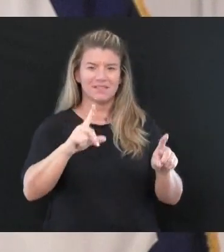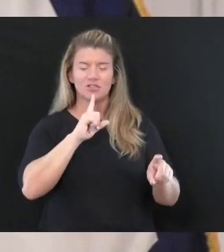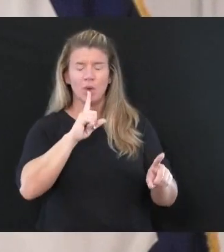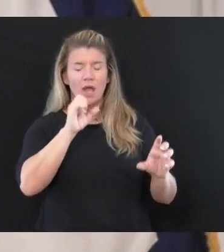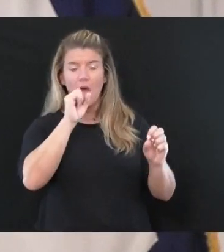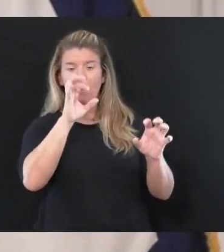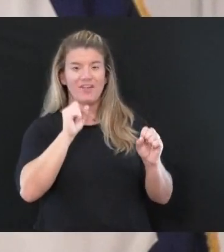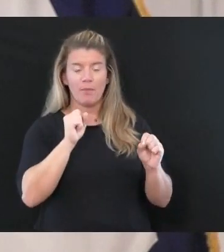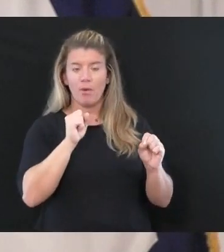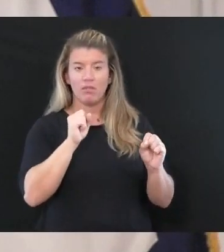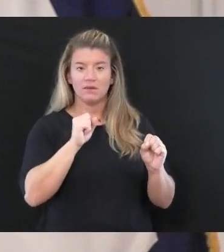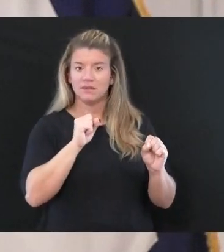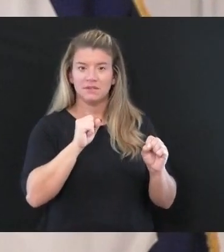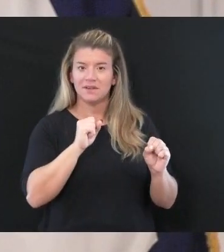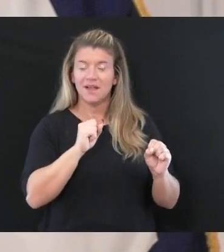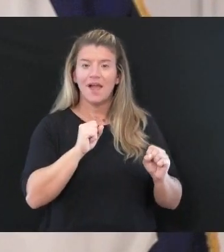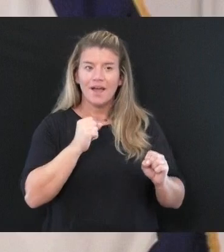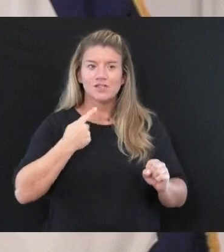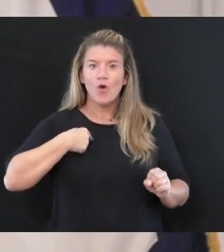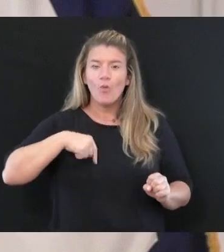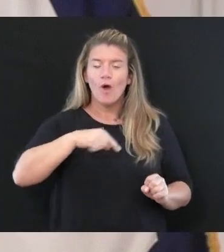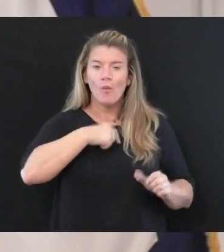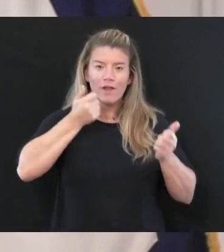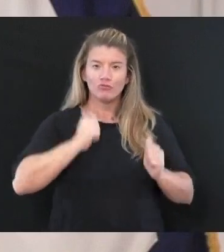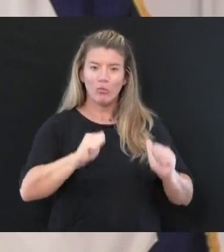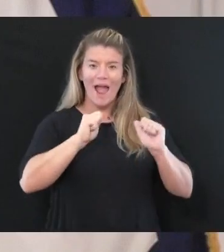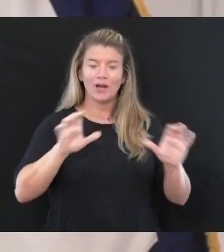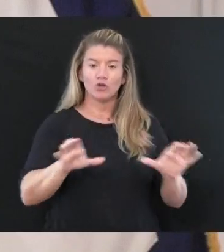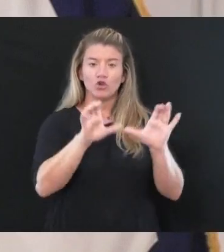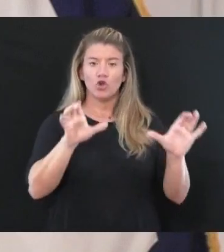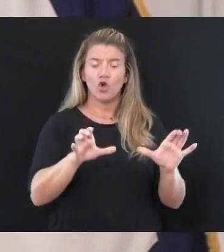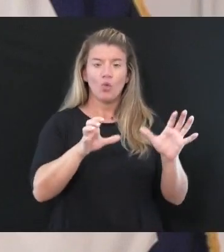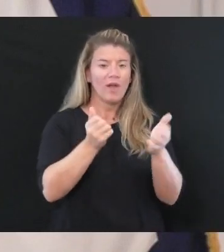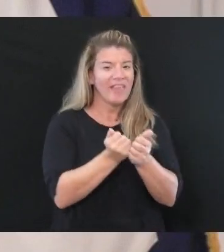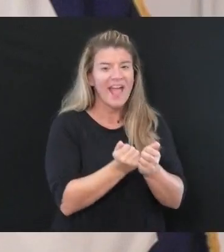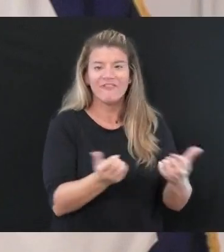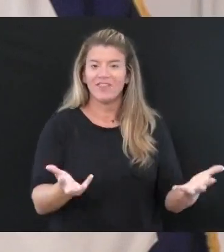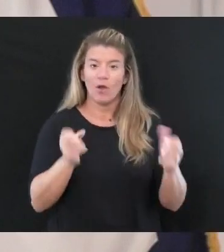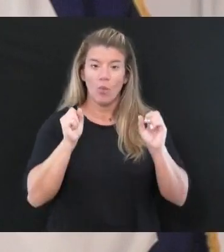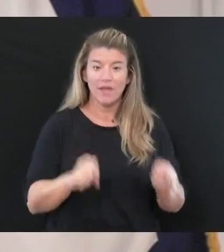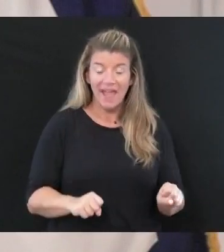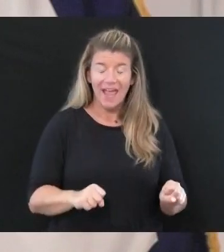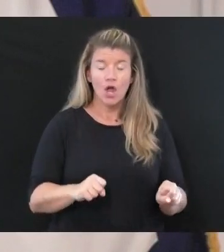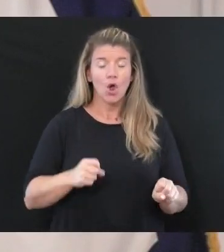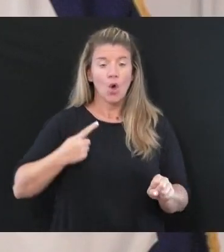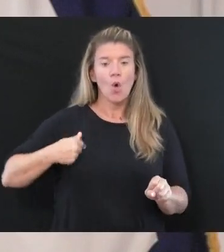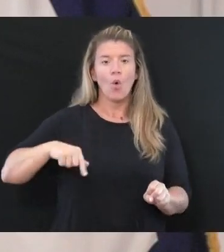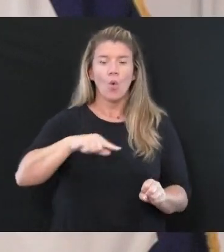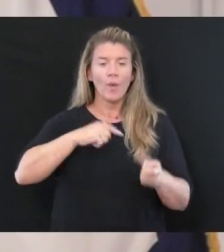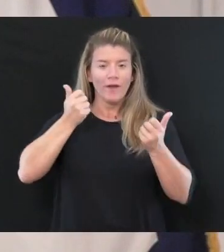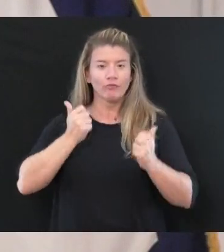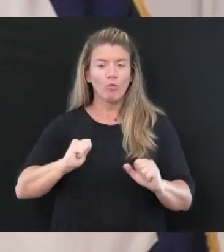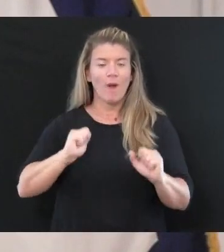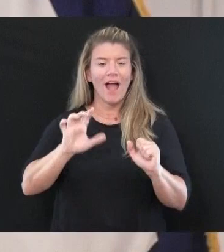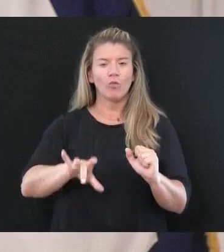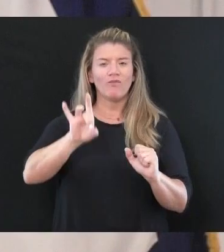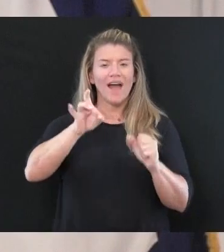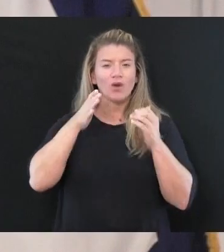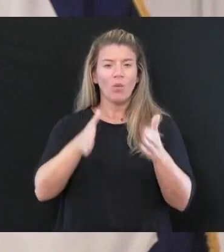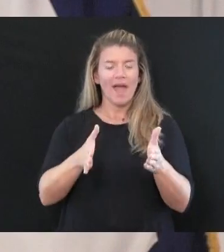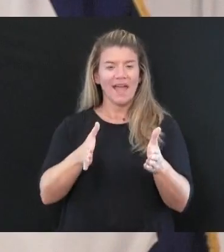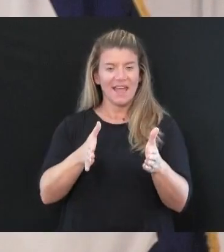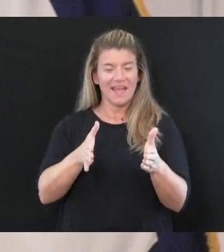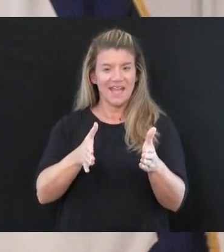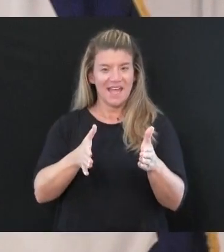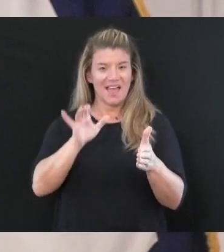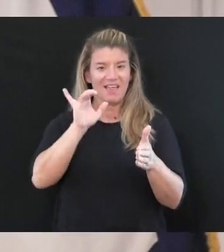unbelievable. And so what we have tried to do with All In Us is we have tried to find a way that